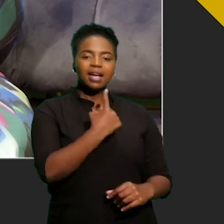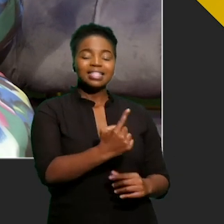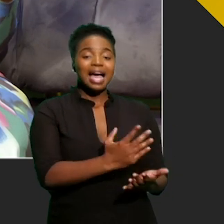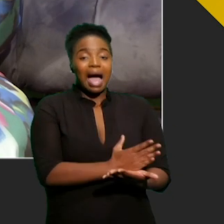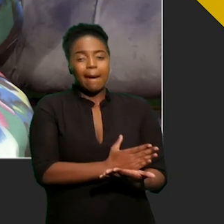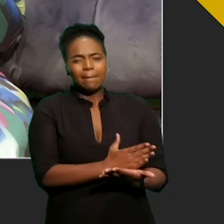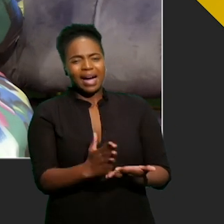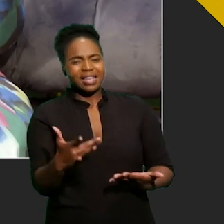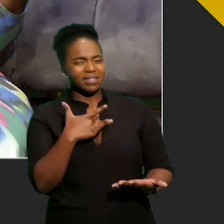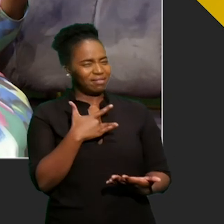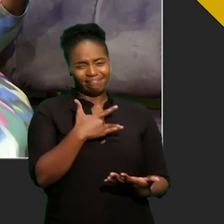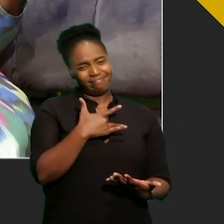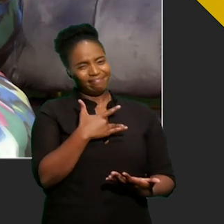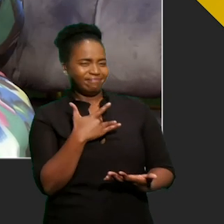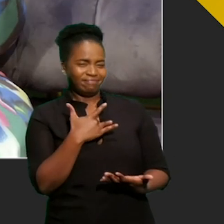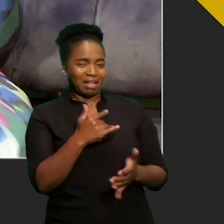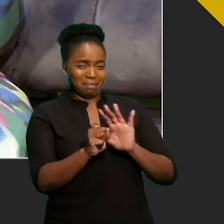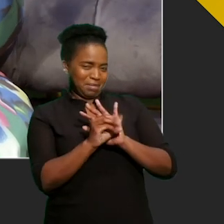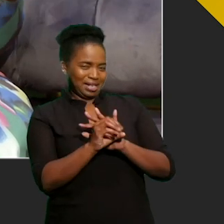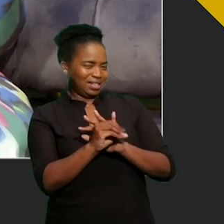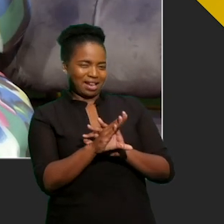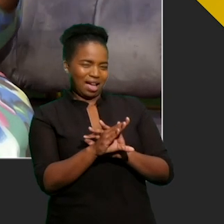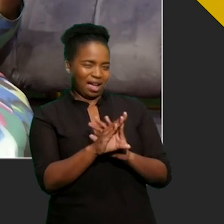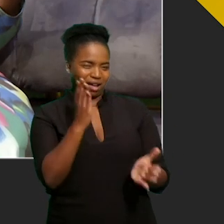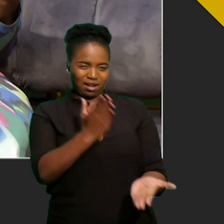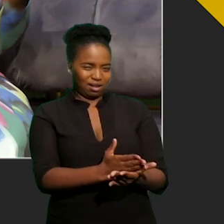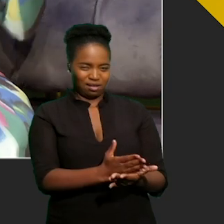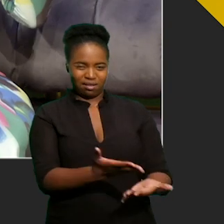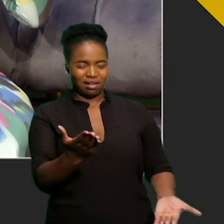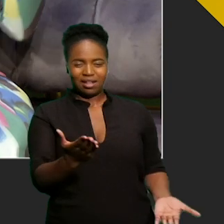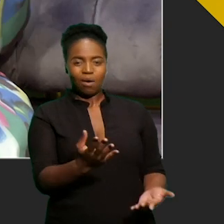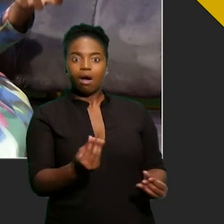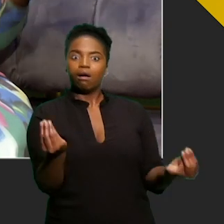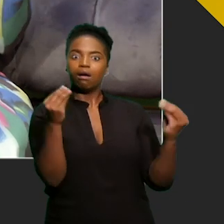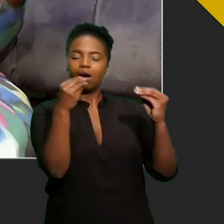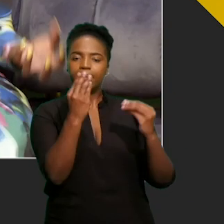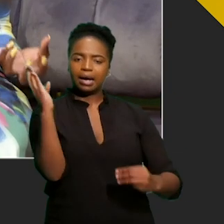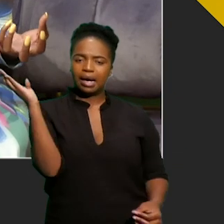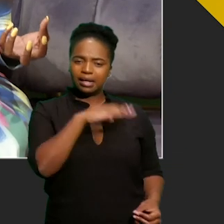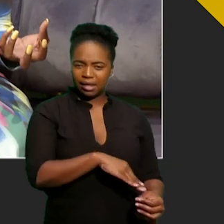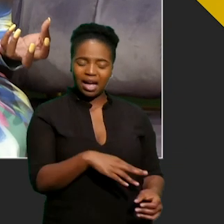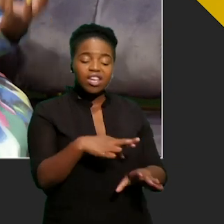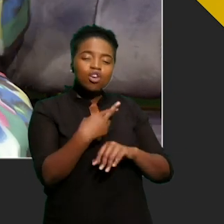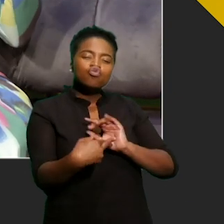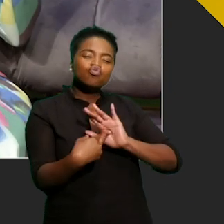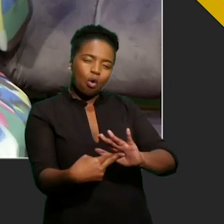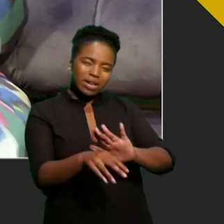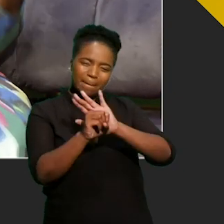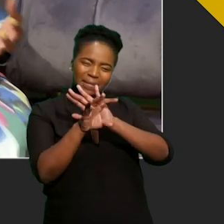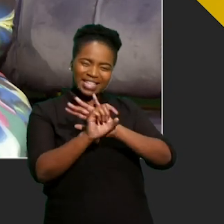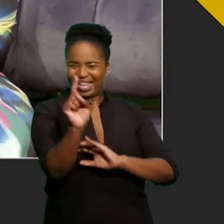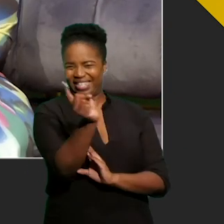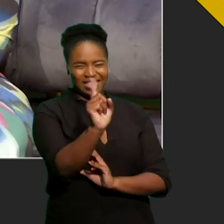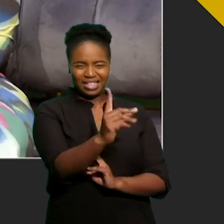Some of them feel uneasy by your media. In a democratic society, what is the role of the media? What are they supposed to actually